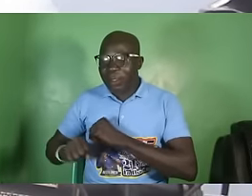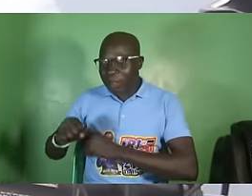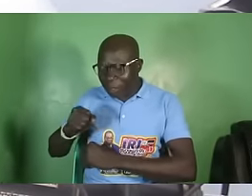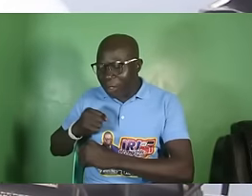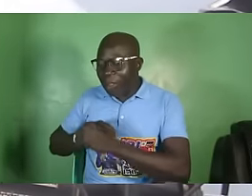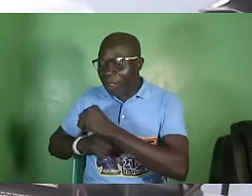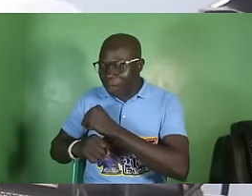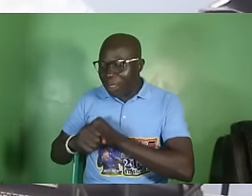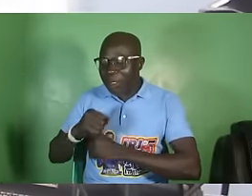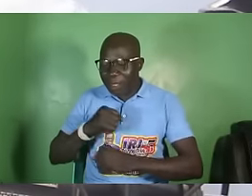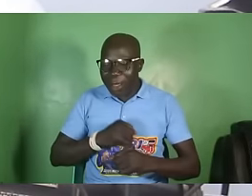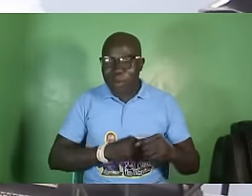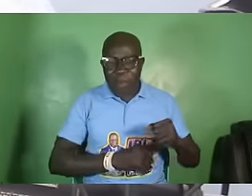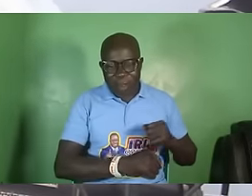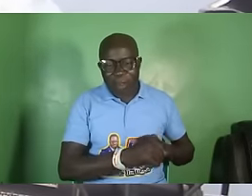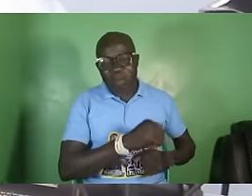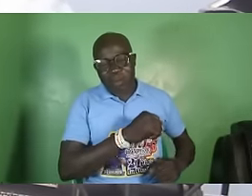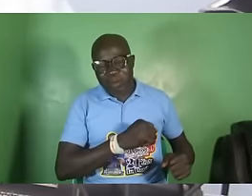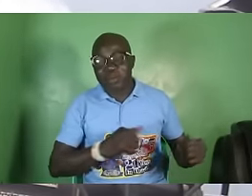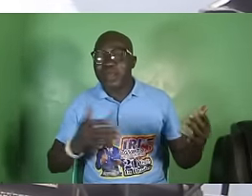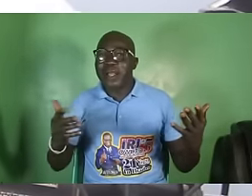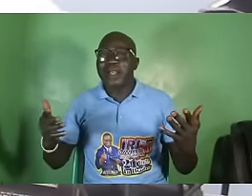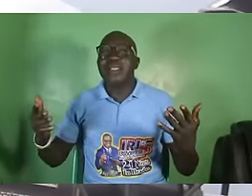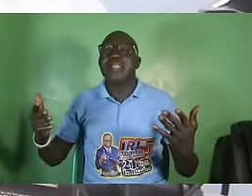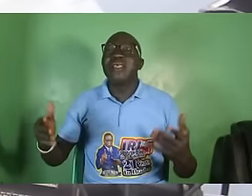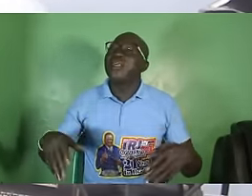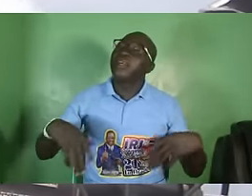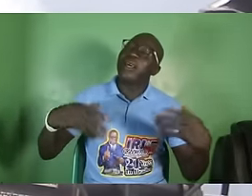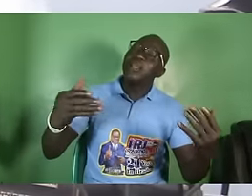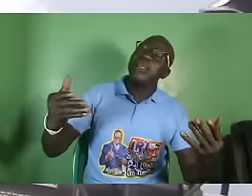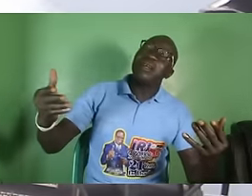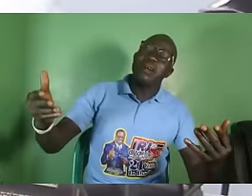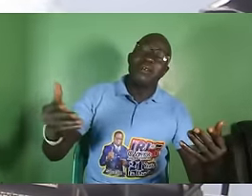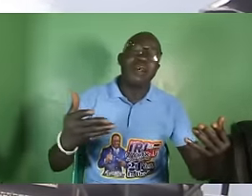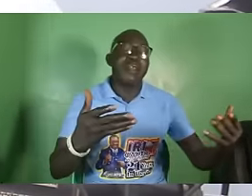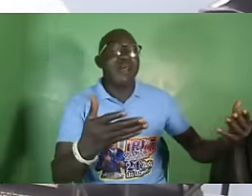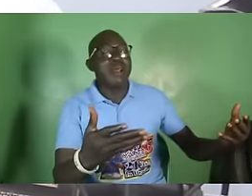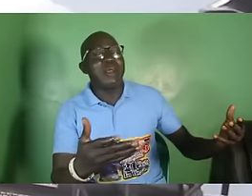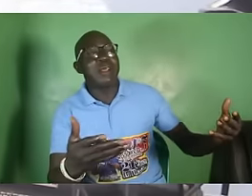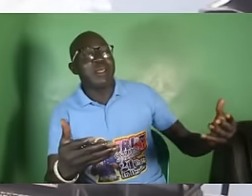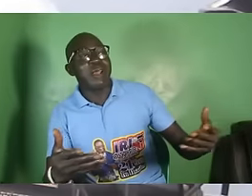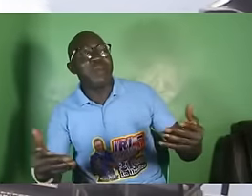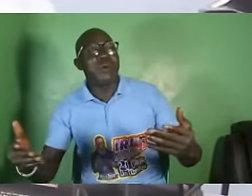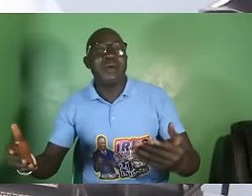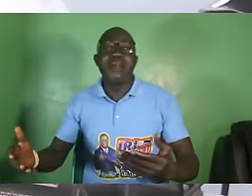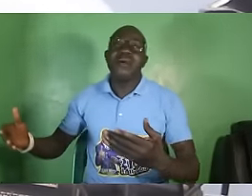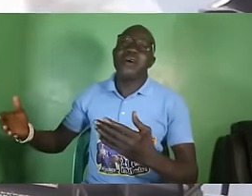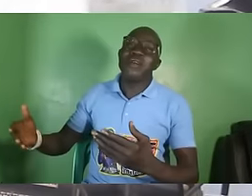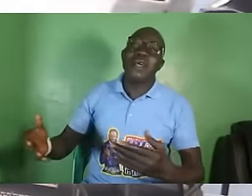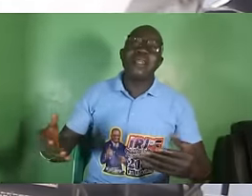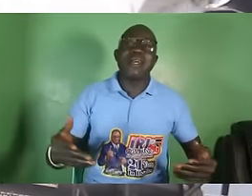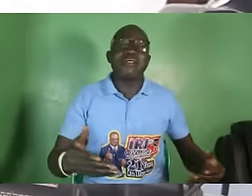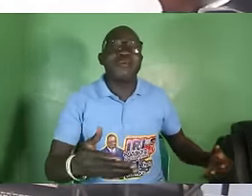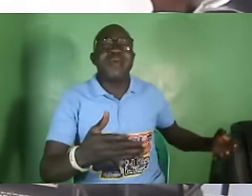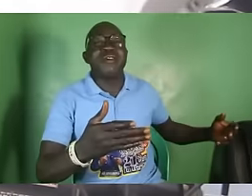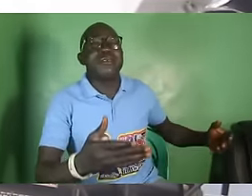oni kan se lore ki amo olubi oni emi kan se lore ki amo mo